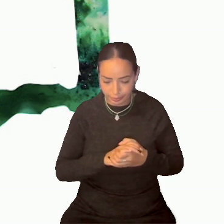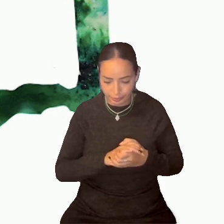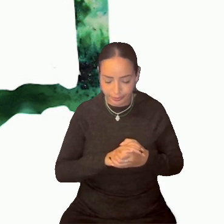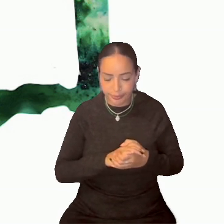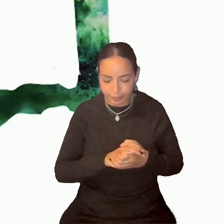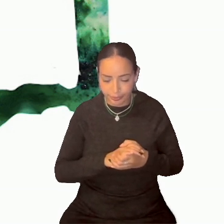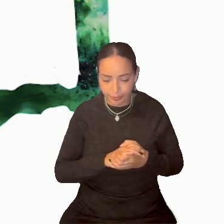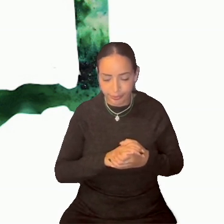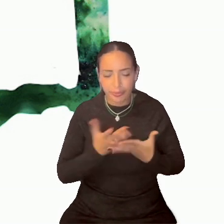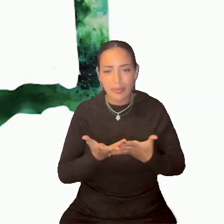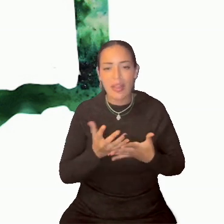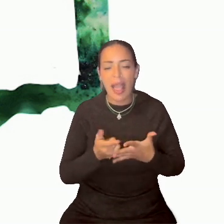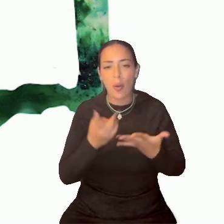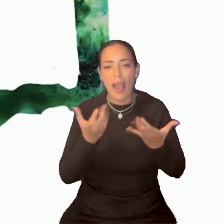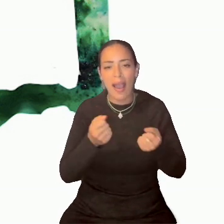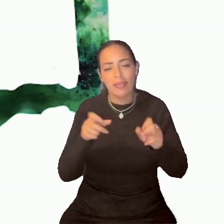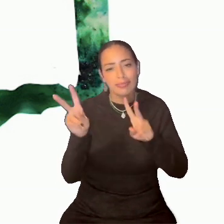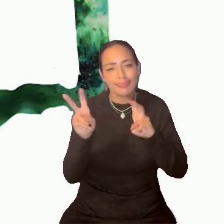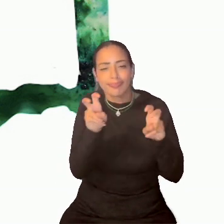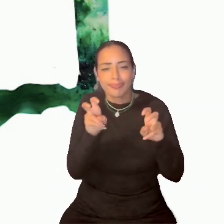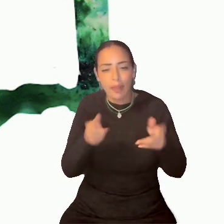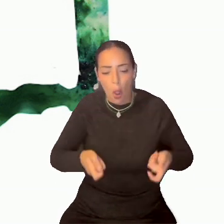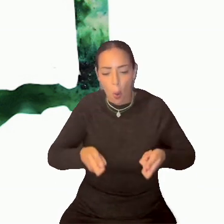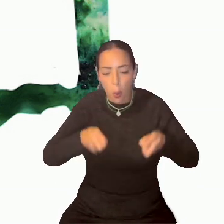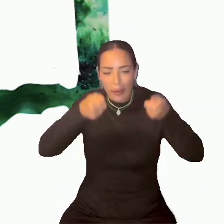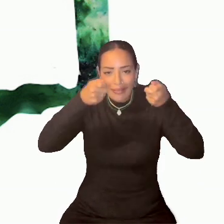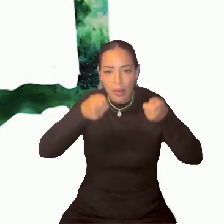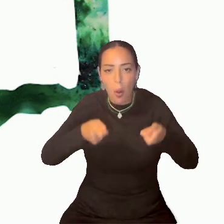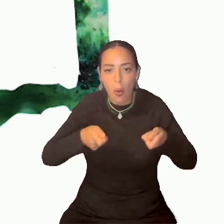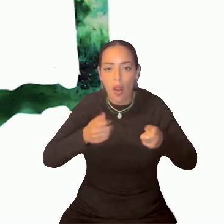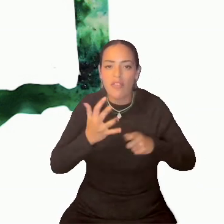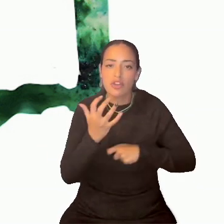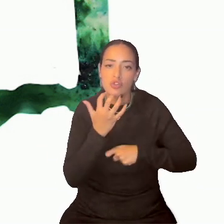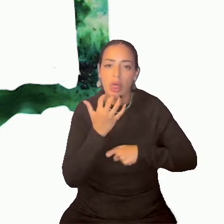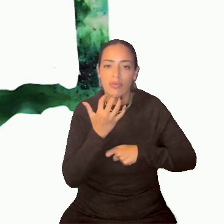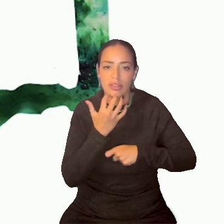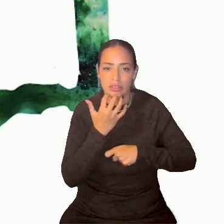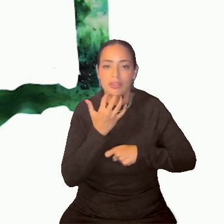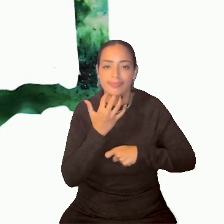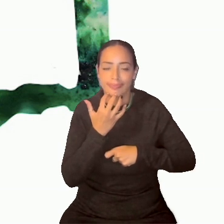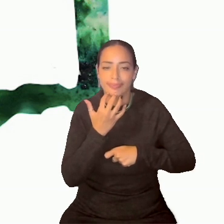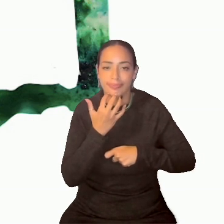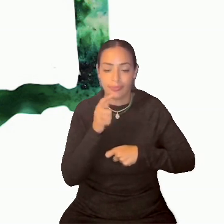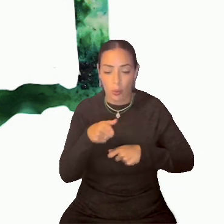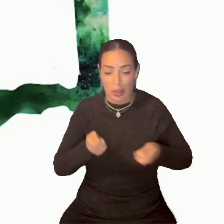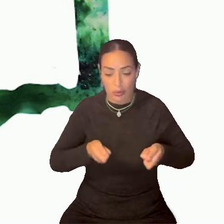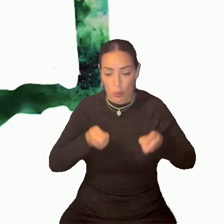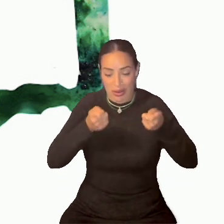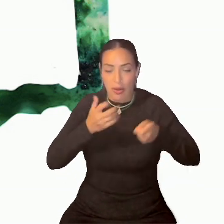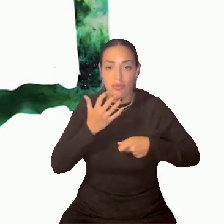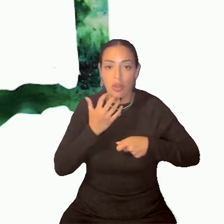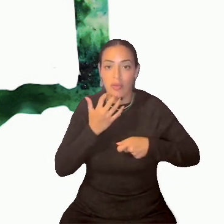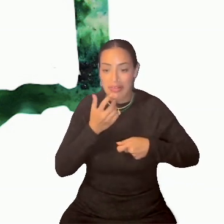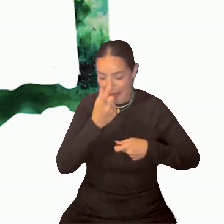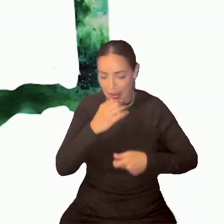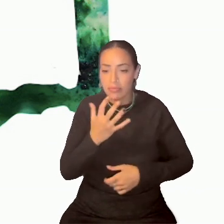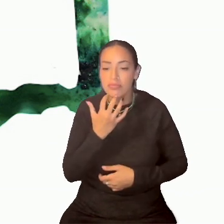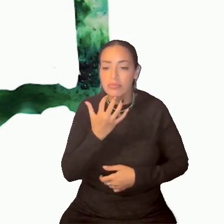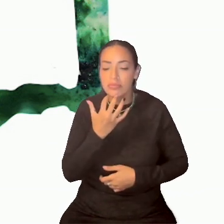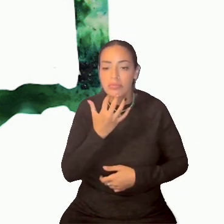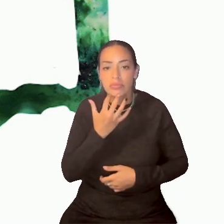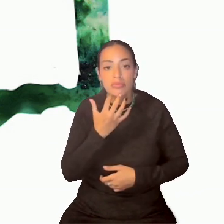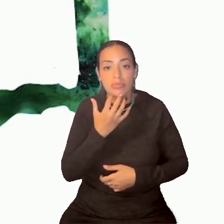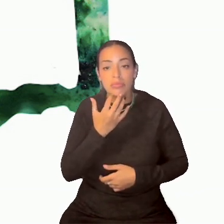Understanding our window of tolerance. Each of us have what's known as a window of tolerance, and when we are in our window of tolerance, we're able to